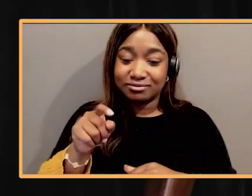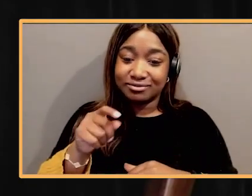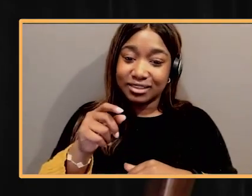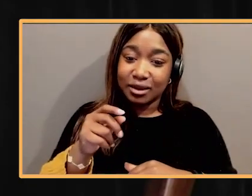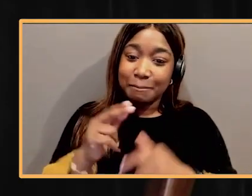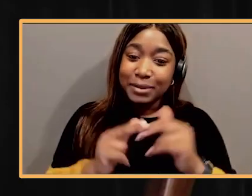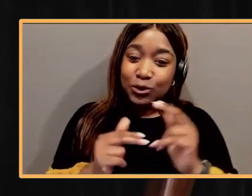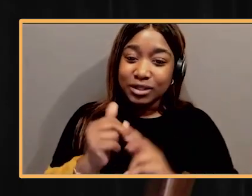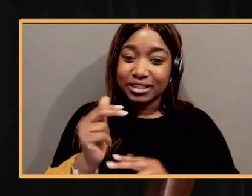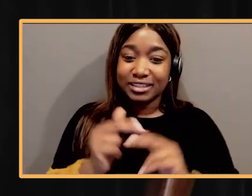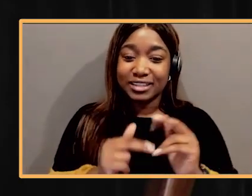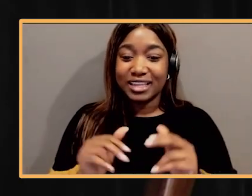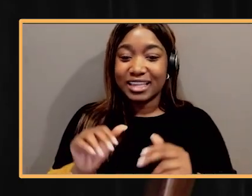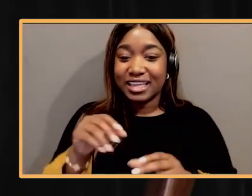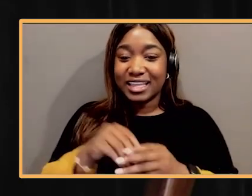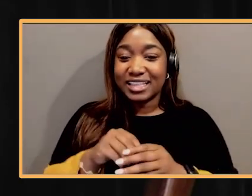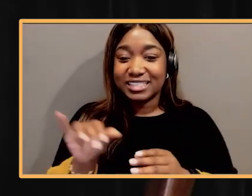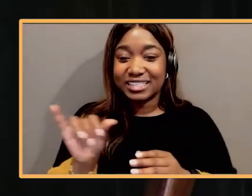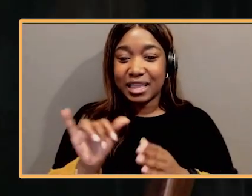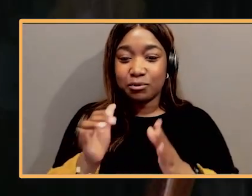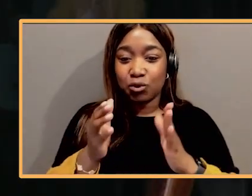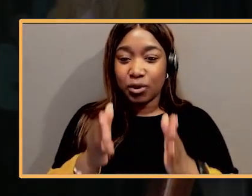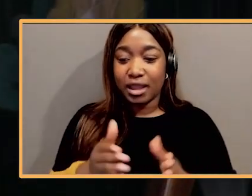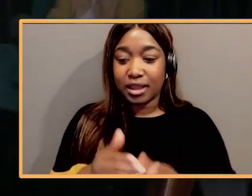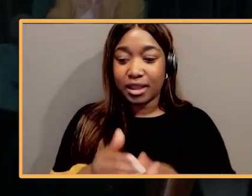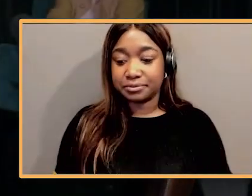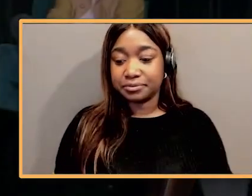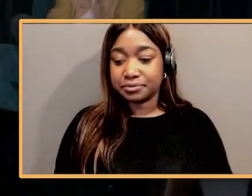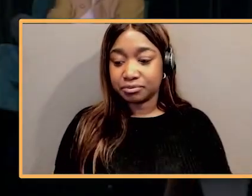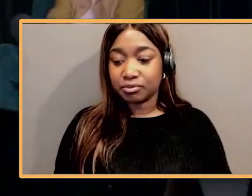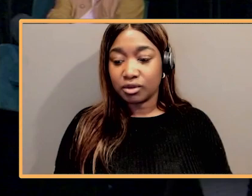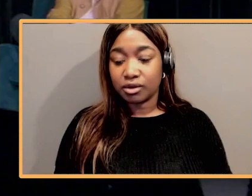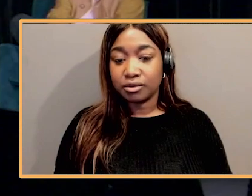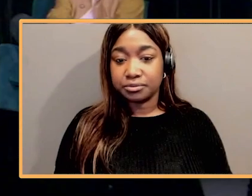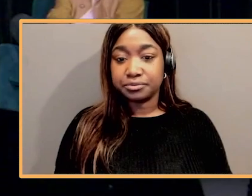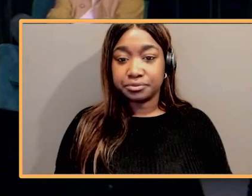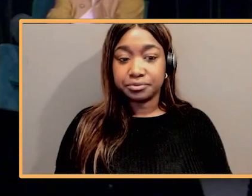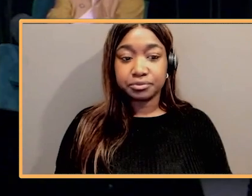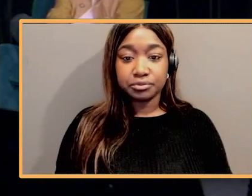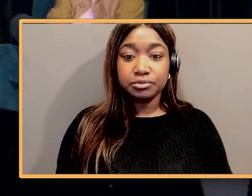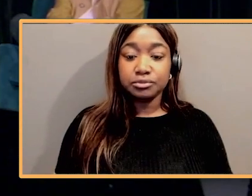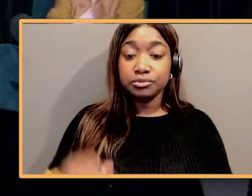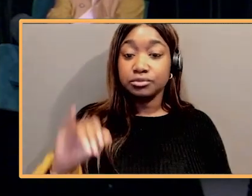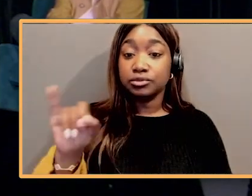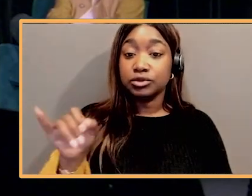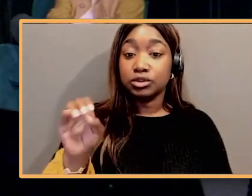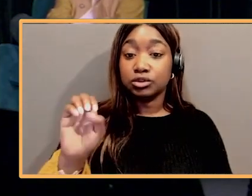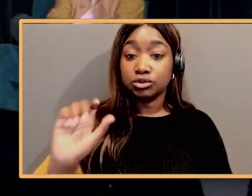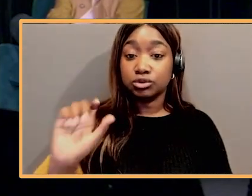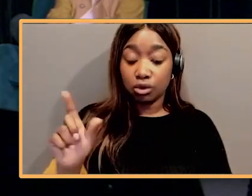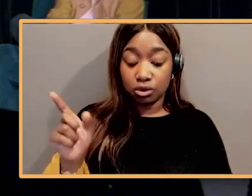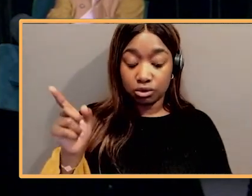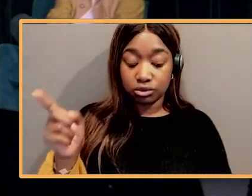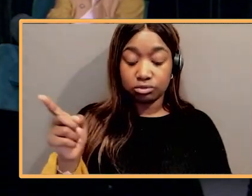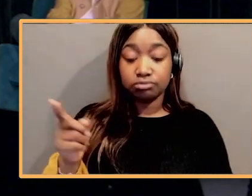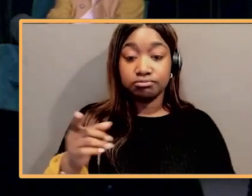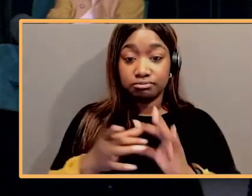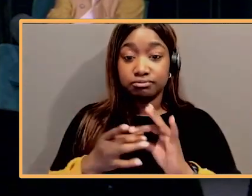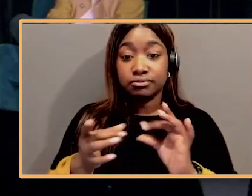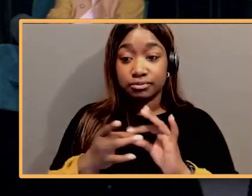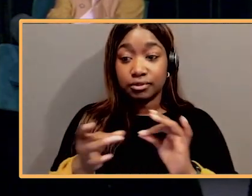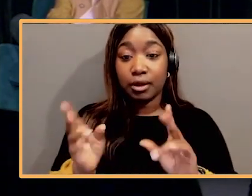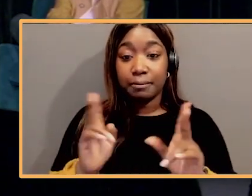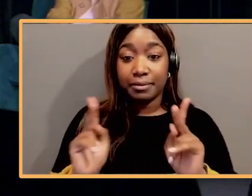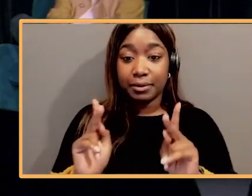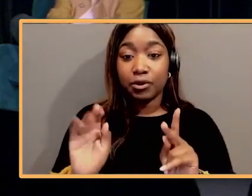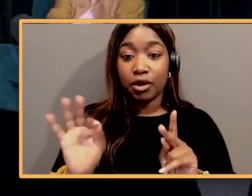way. Yes. As you're saying that, Joel, I'm wondering, we often talk about the ways that people of color code